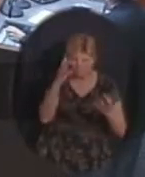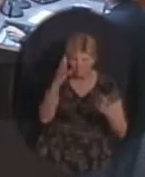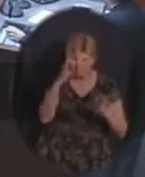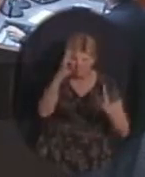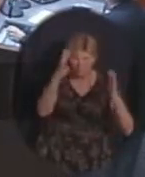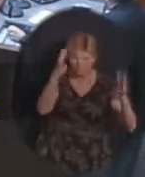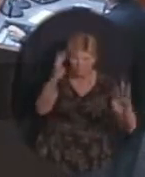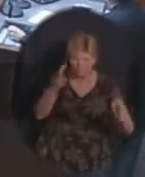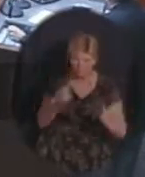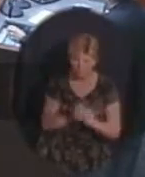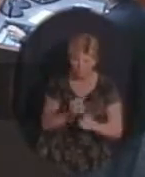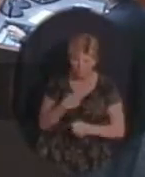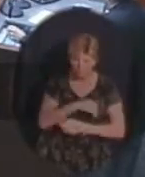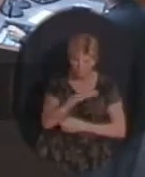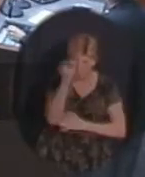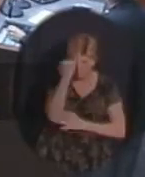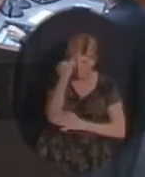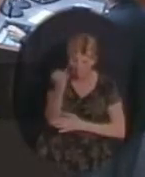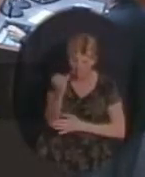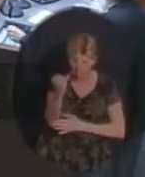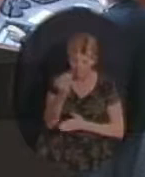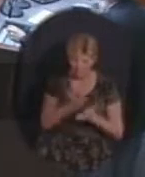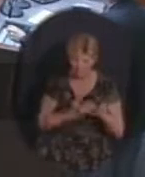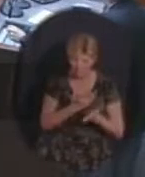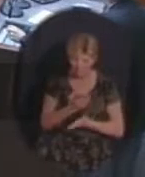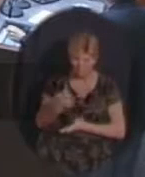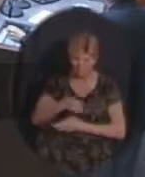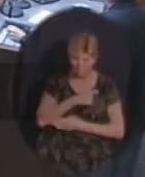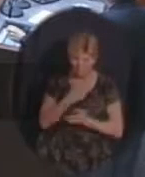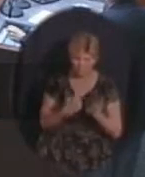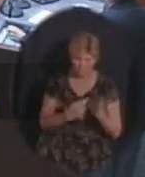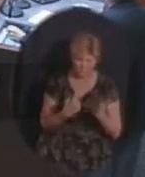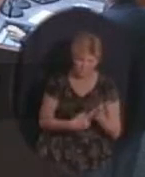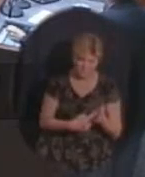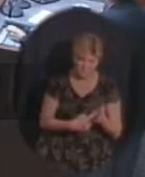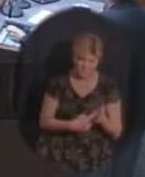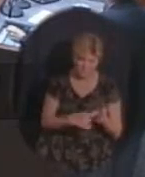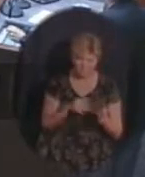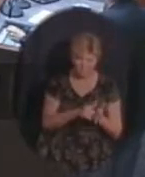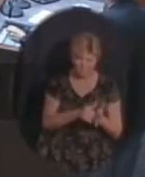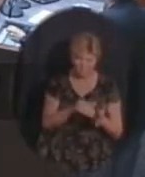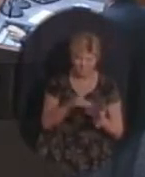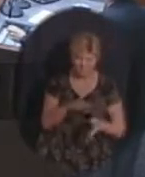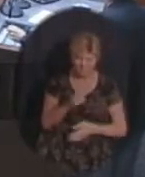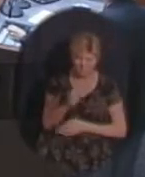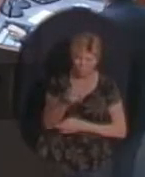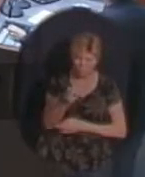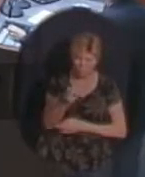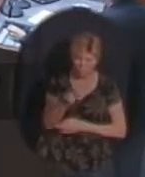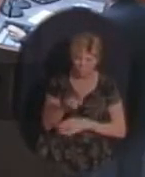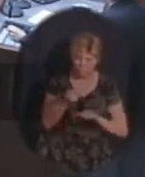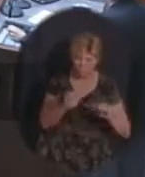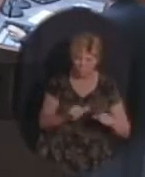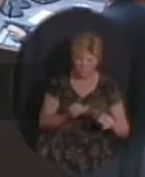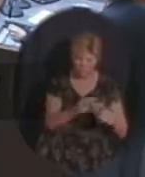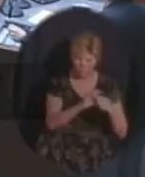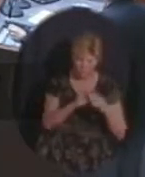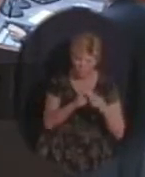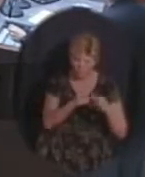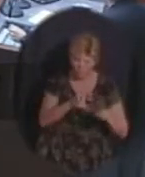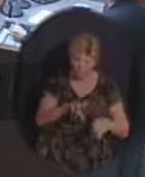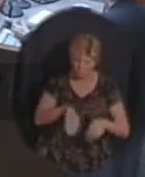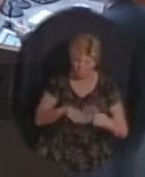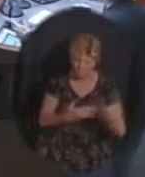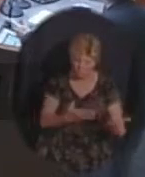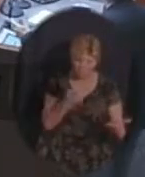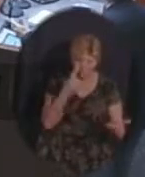on some of the things that we talked about specifically that the broker might be able to coordinate and provide for school district personnel. What we have asked